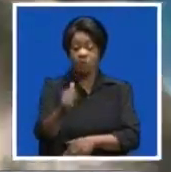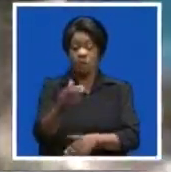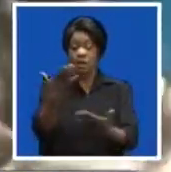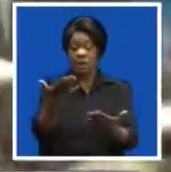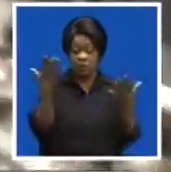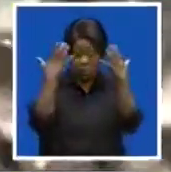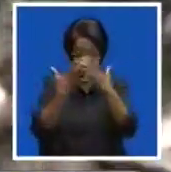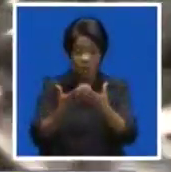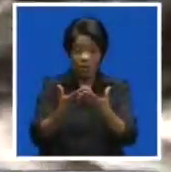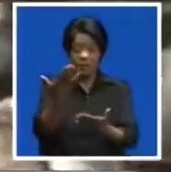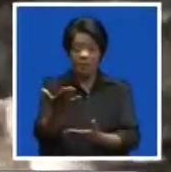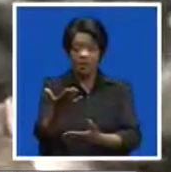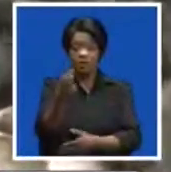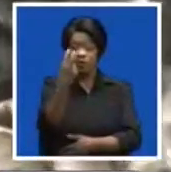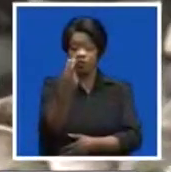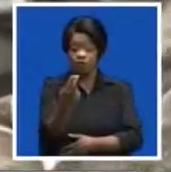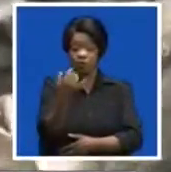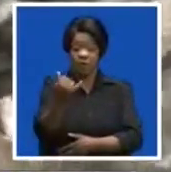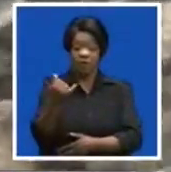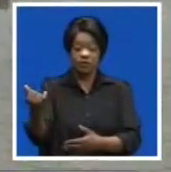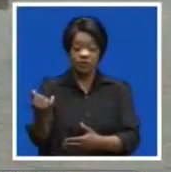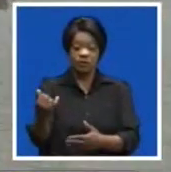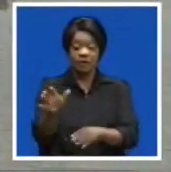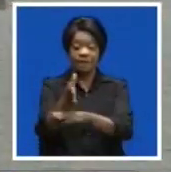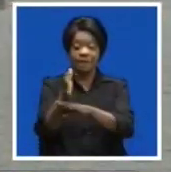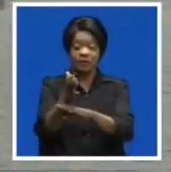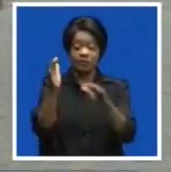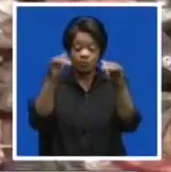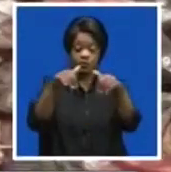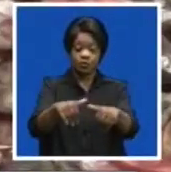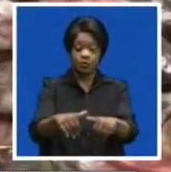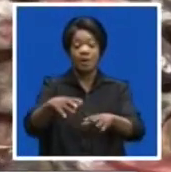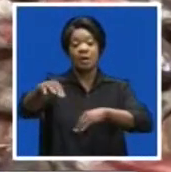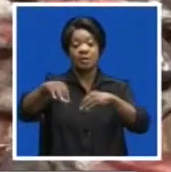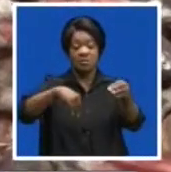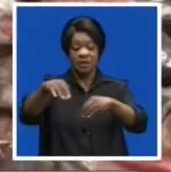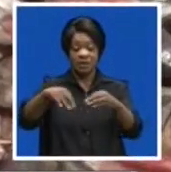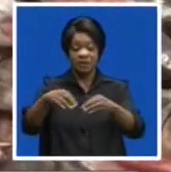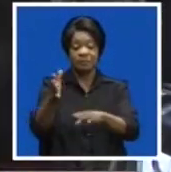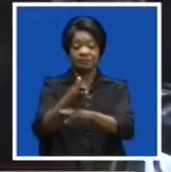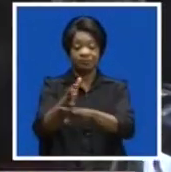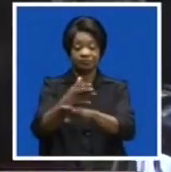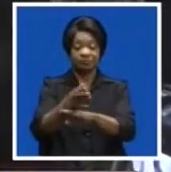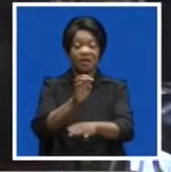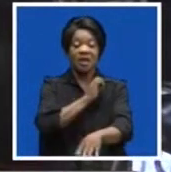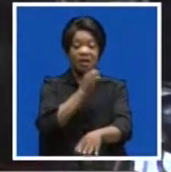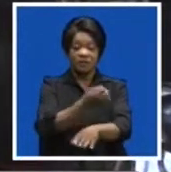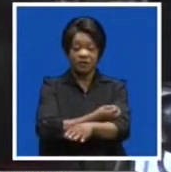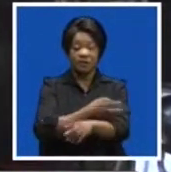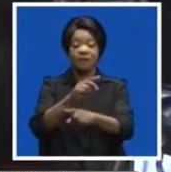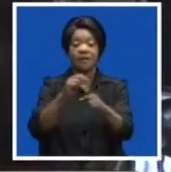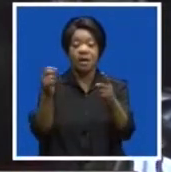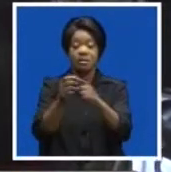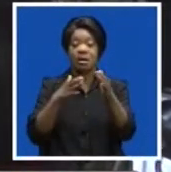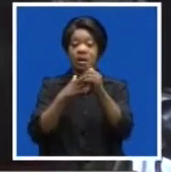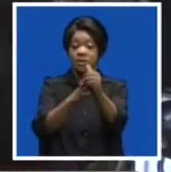the depletion of fish and management of the fishery. Concerted efforts with traditional leaders